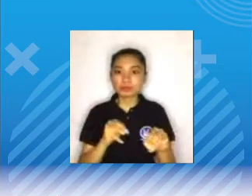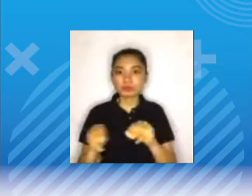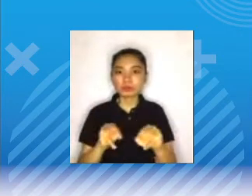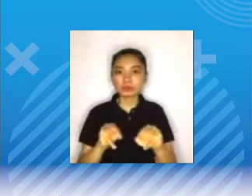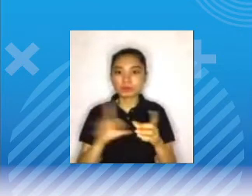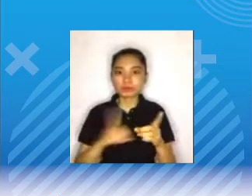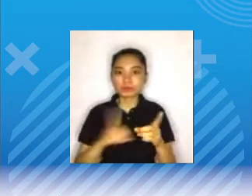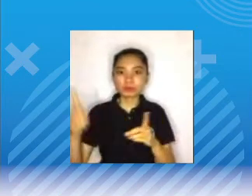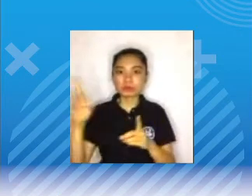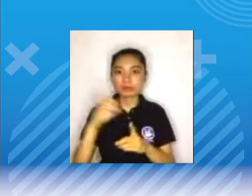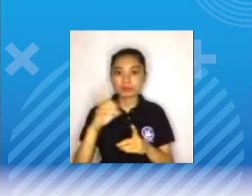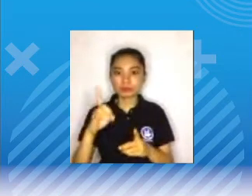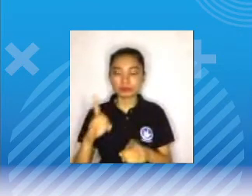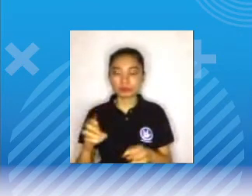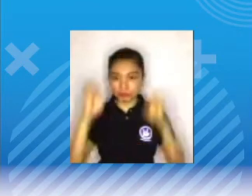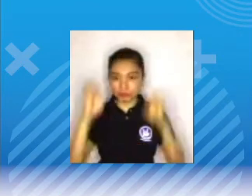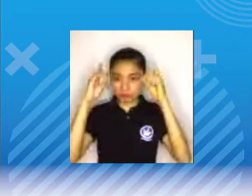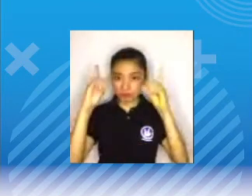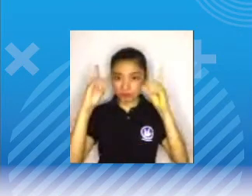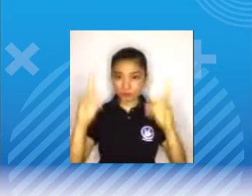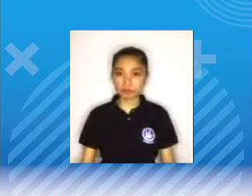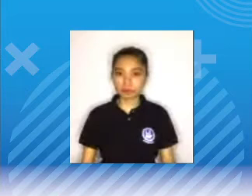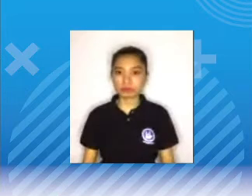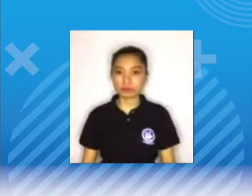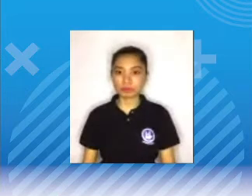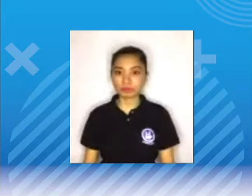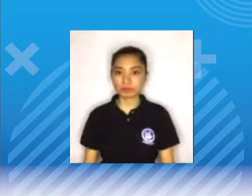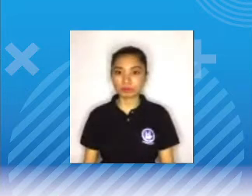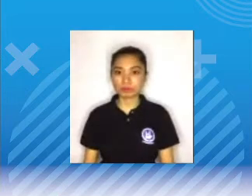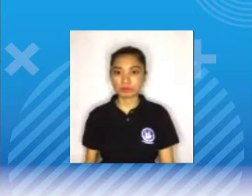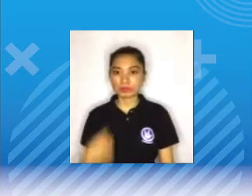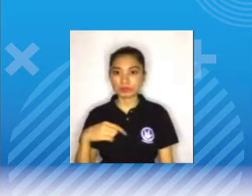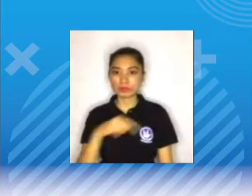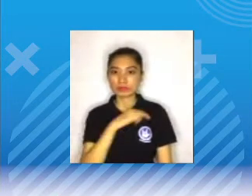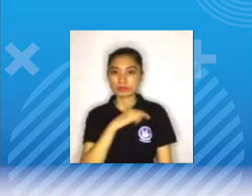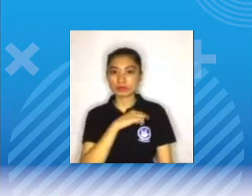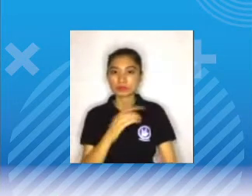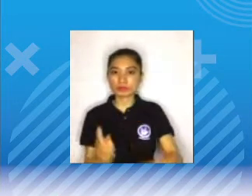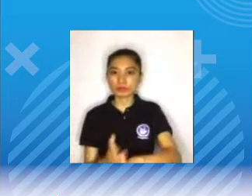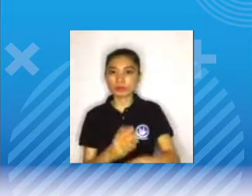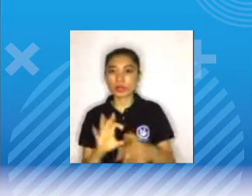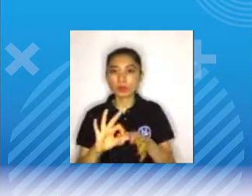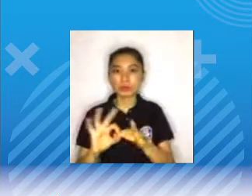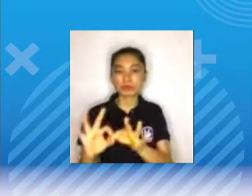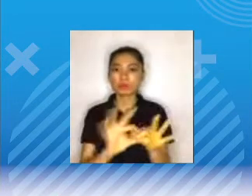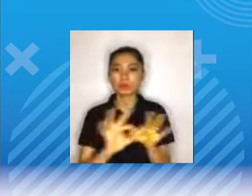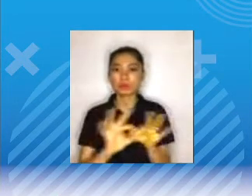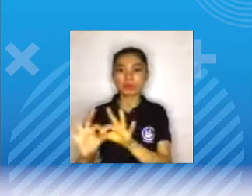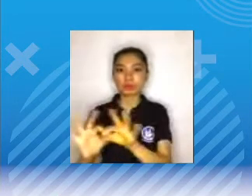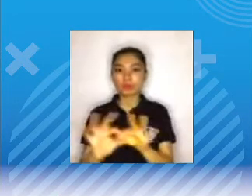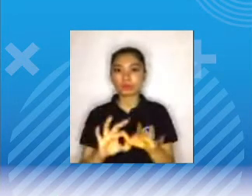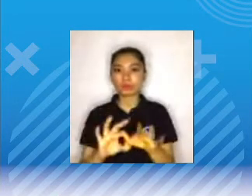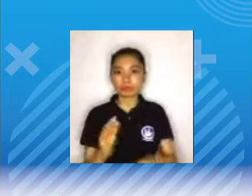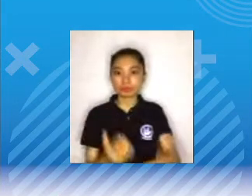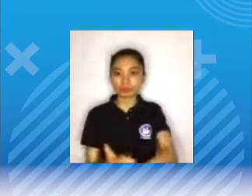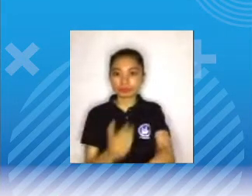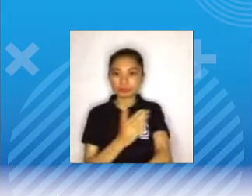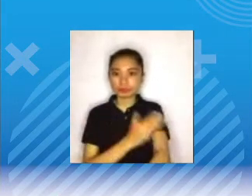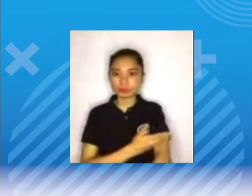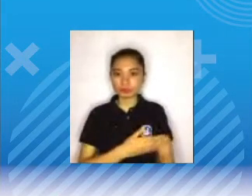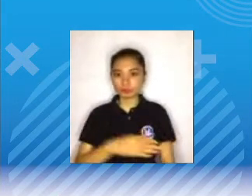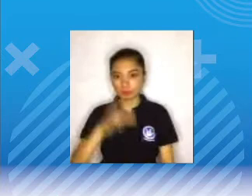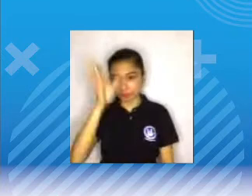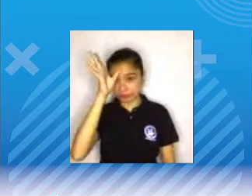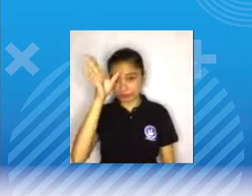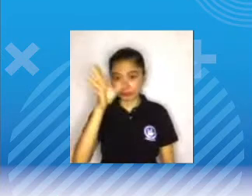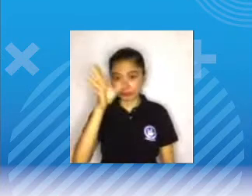kaya kailangan din nating ma-capacitate yung mga parents. Previously, last week, we conducted the third virtual research O